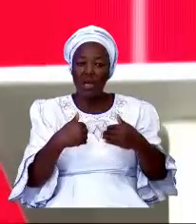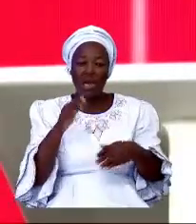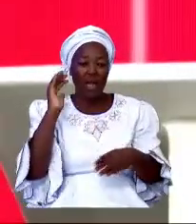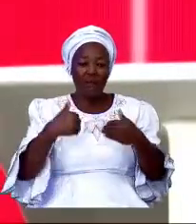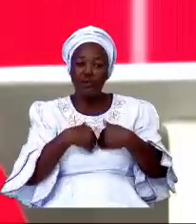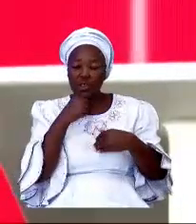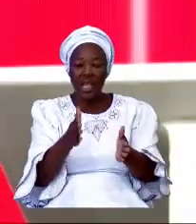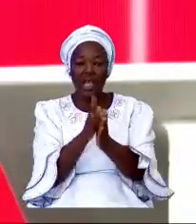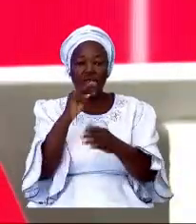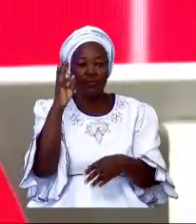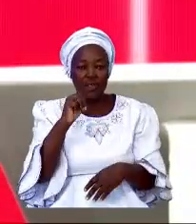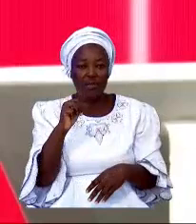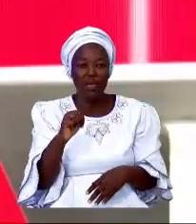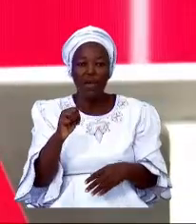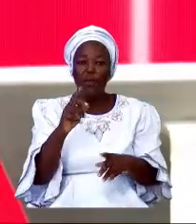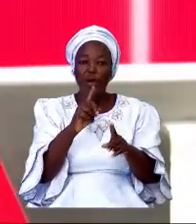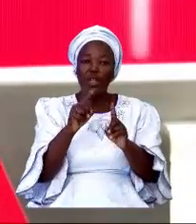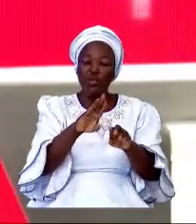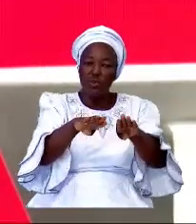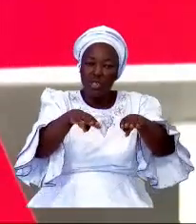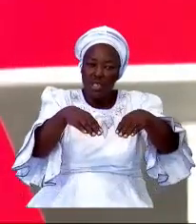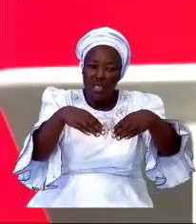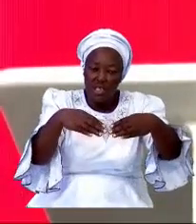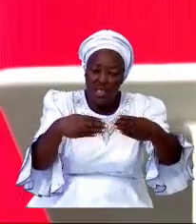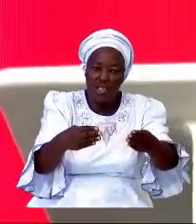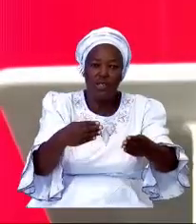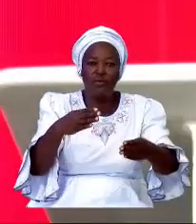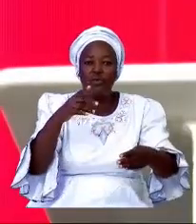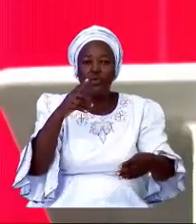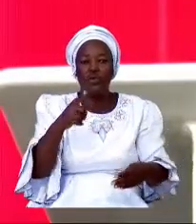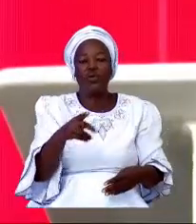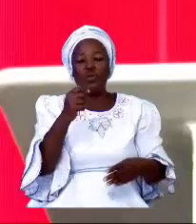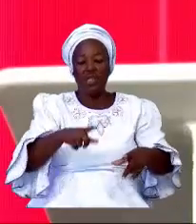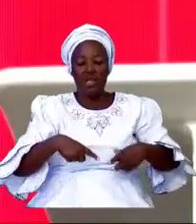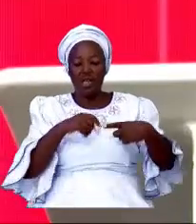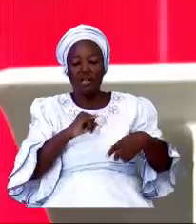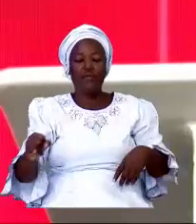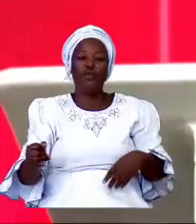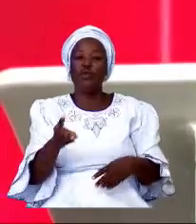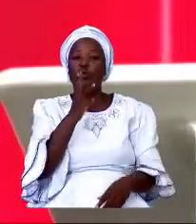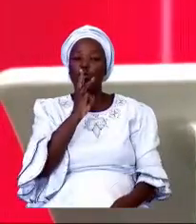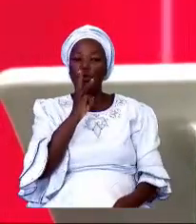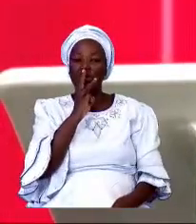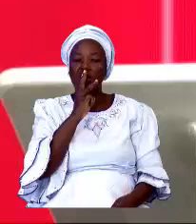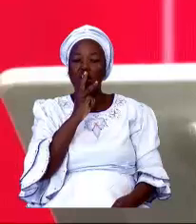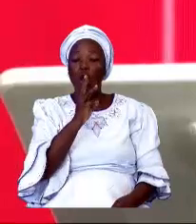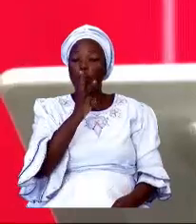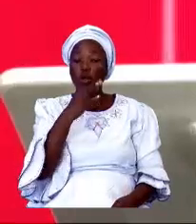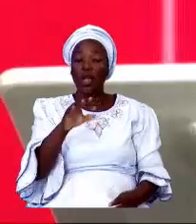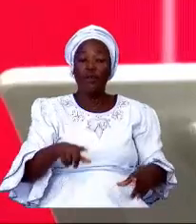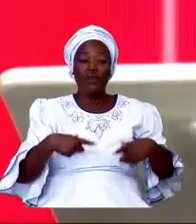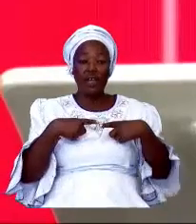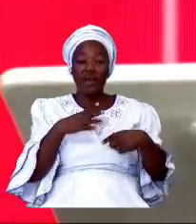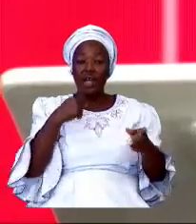wouldest have asked of him, and he would give thee the